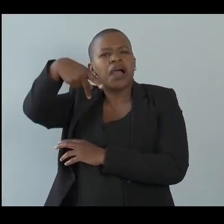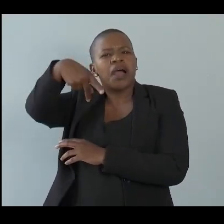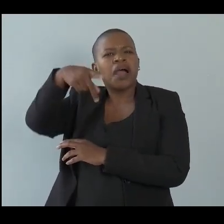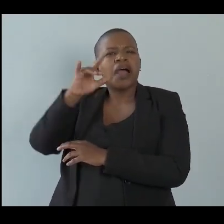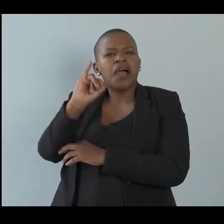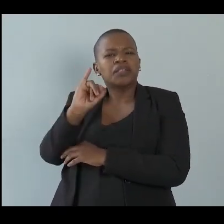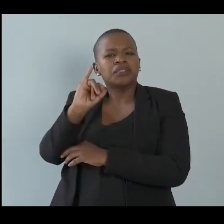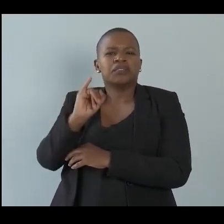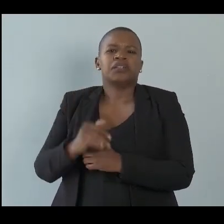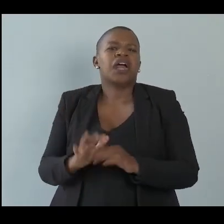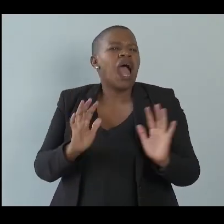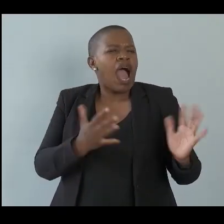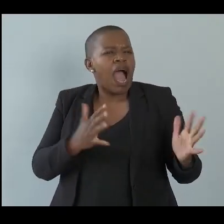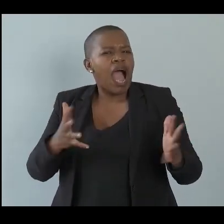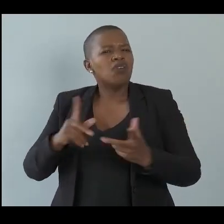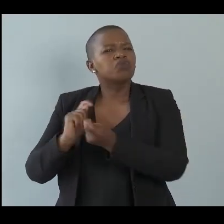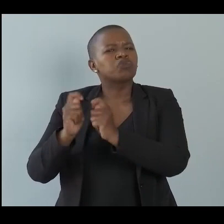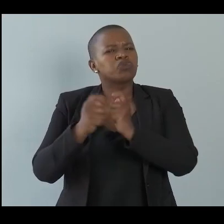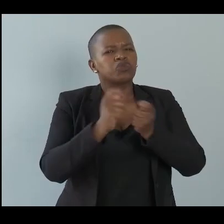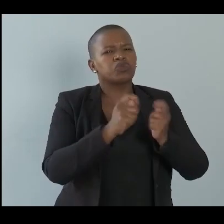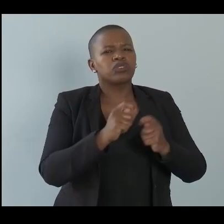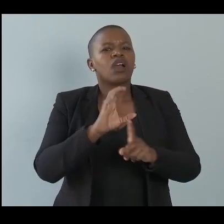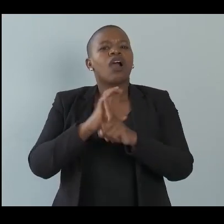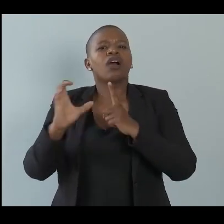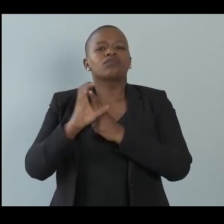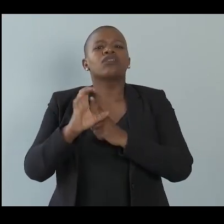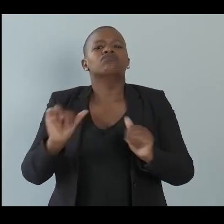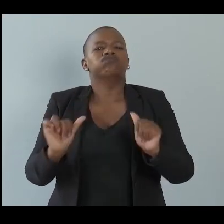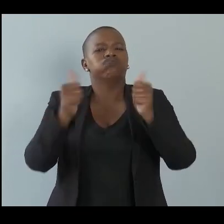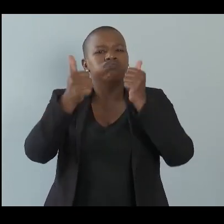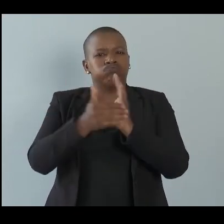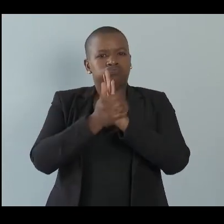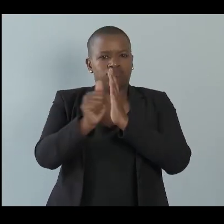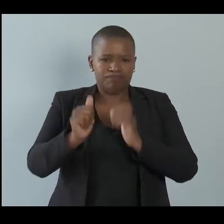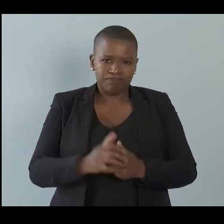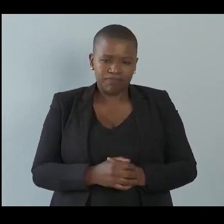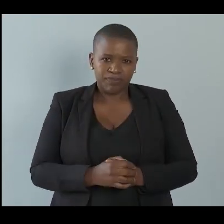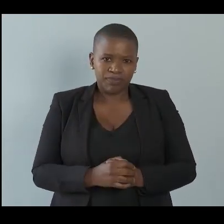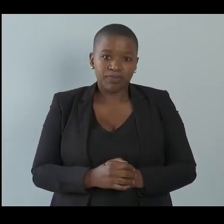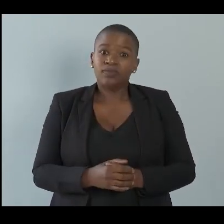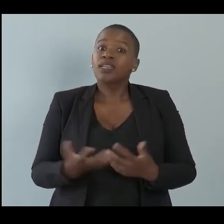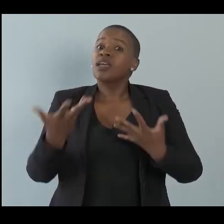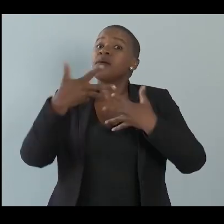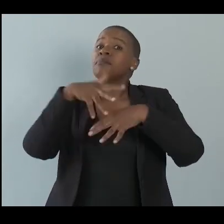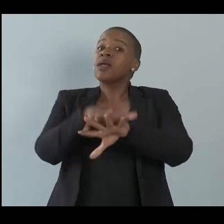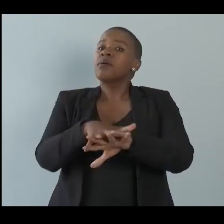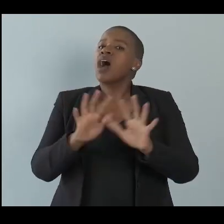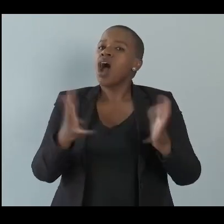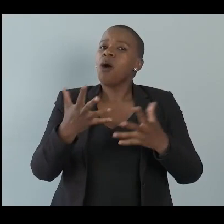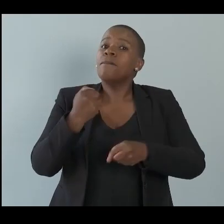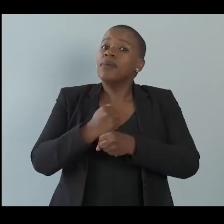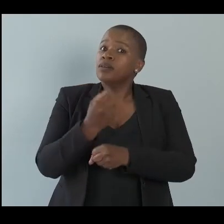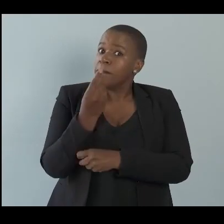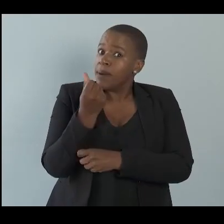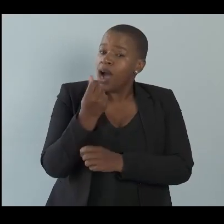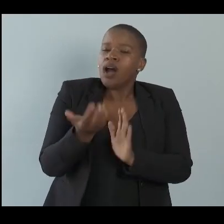performance incentives now drive a culture of excellence. We implemented profit improvement strategies for Netstar and for Altron Systems